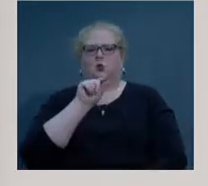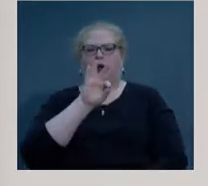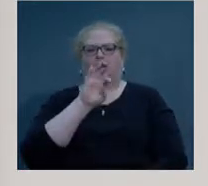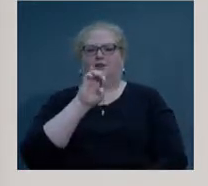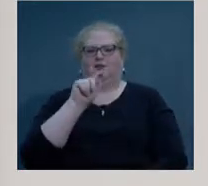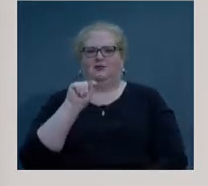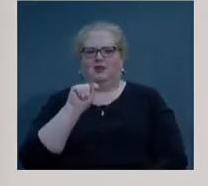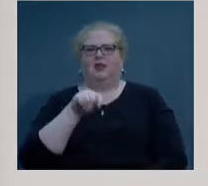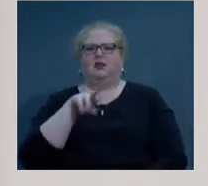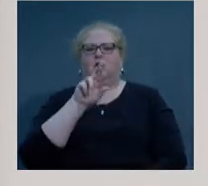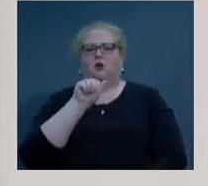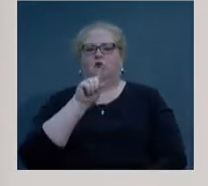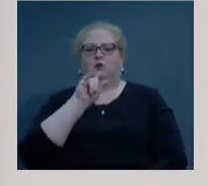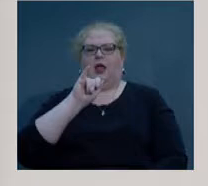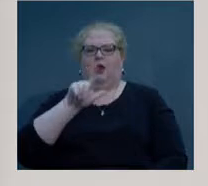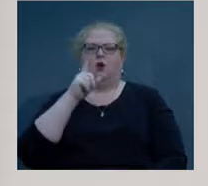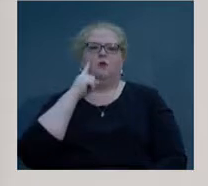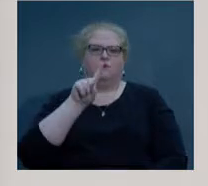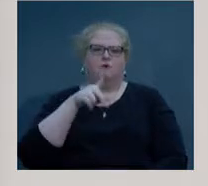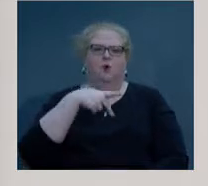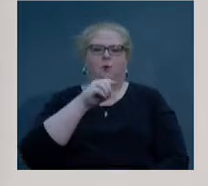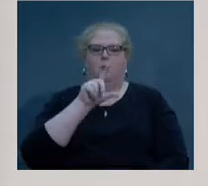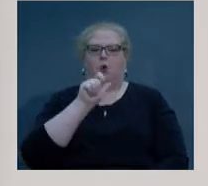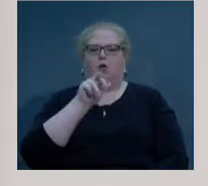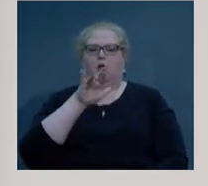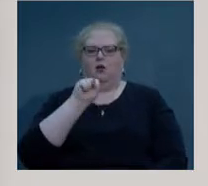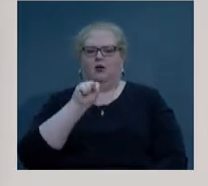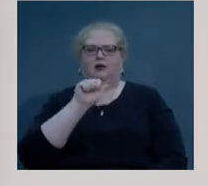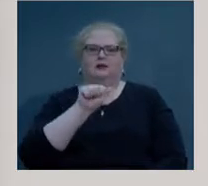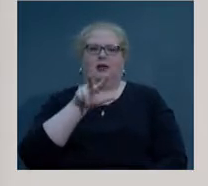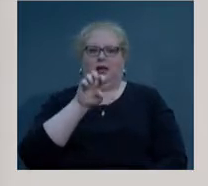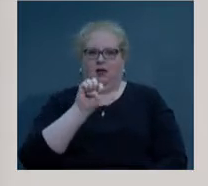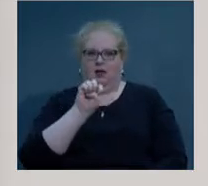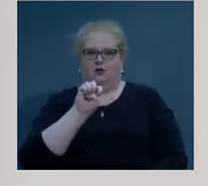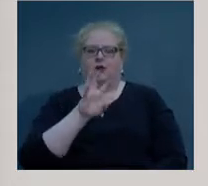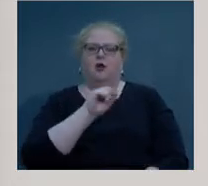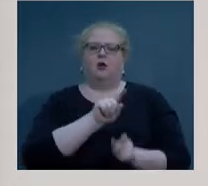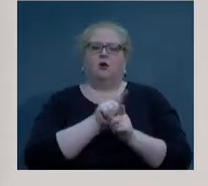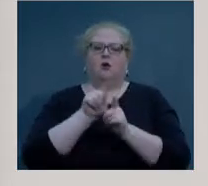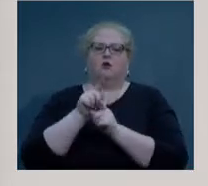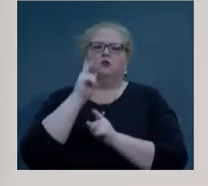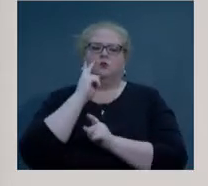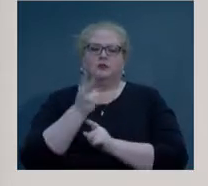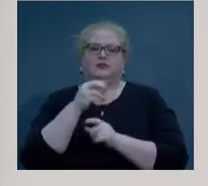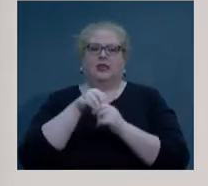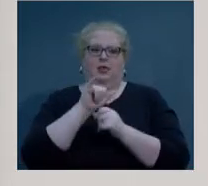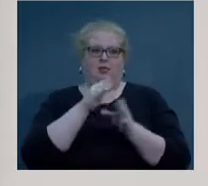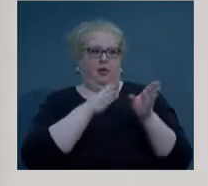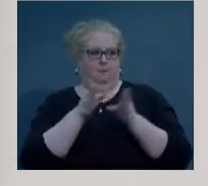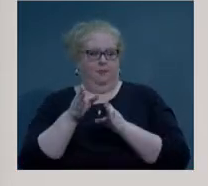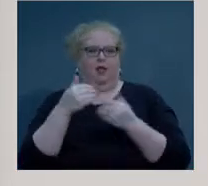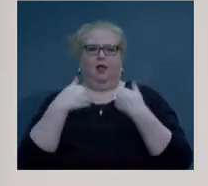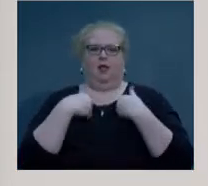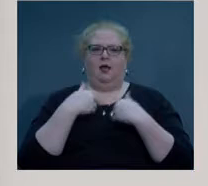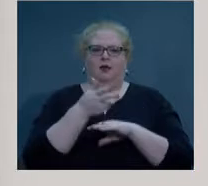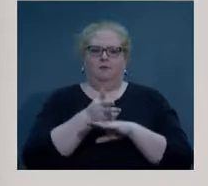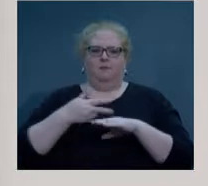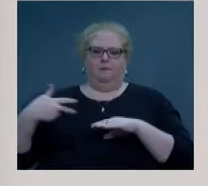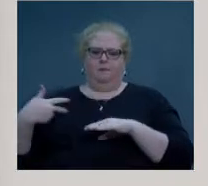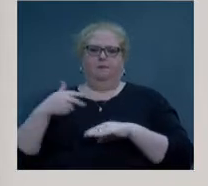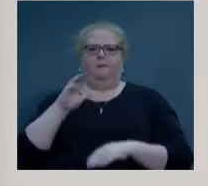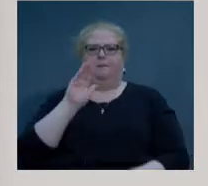Avenue. You also would notice on that plan there are back-out areas shown for the 3 southern